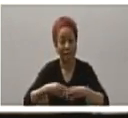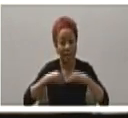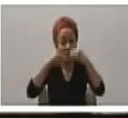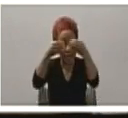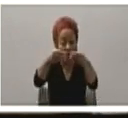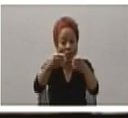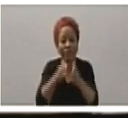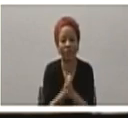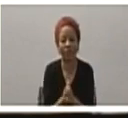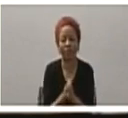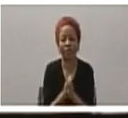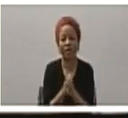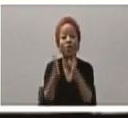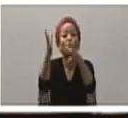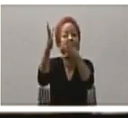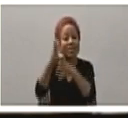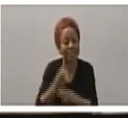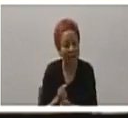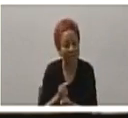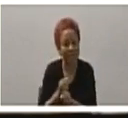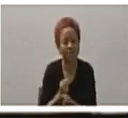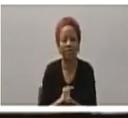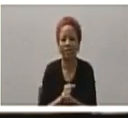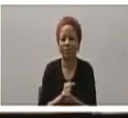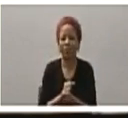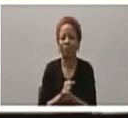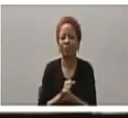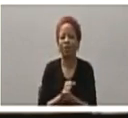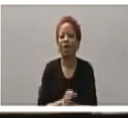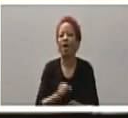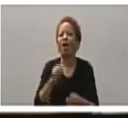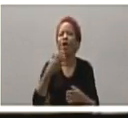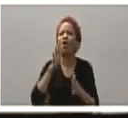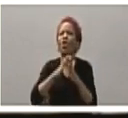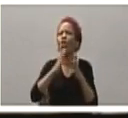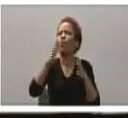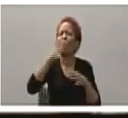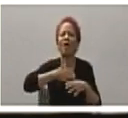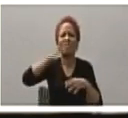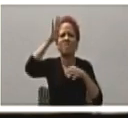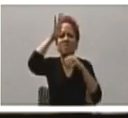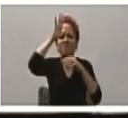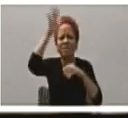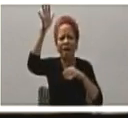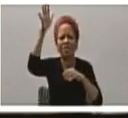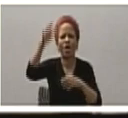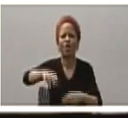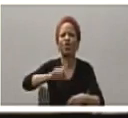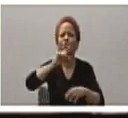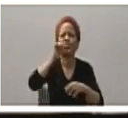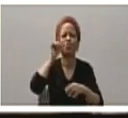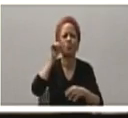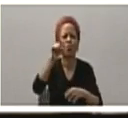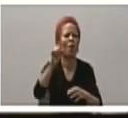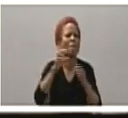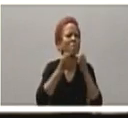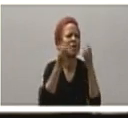of my Father that you should bear much fruit, and then you will be my